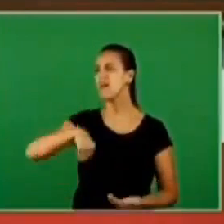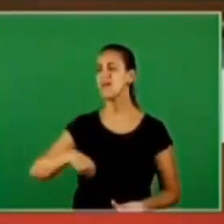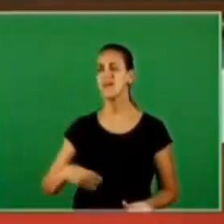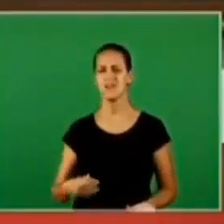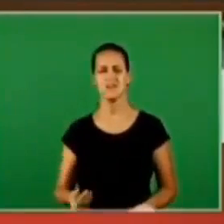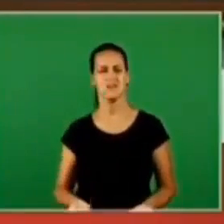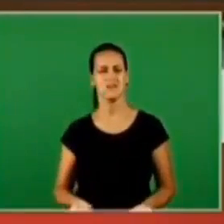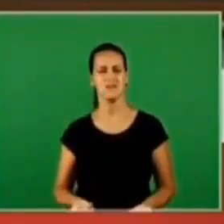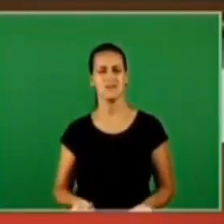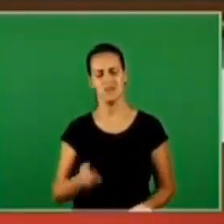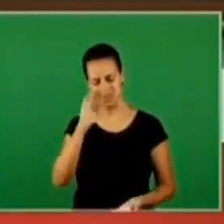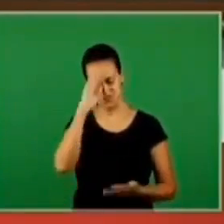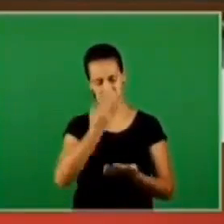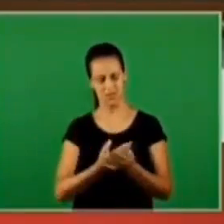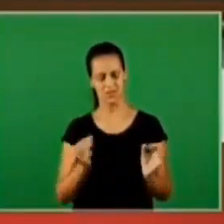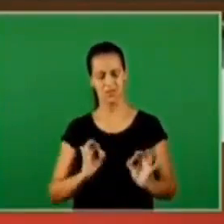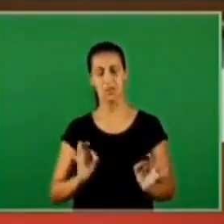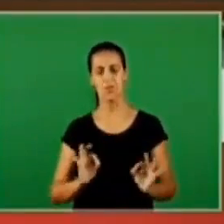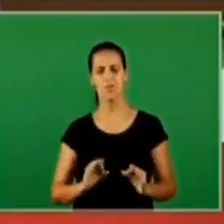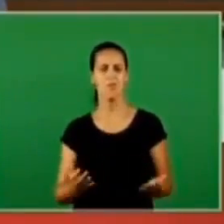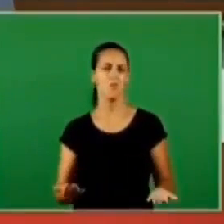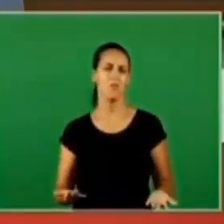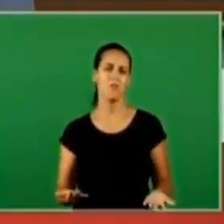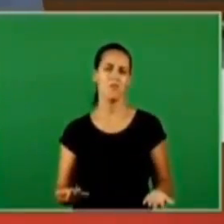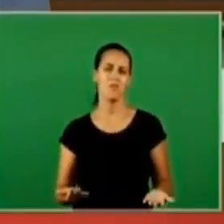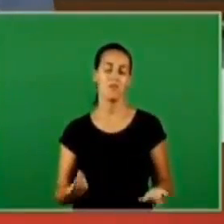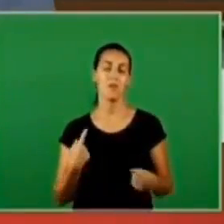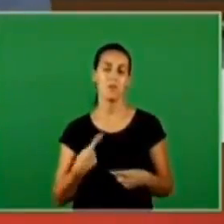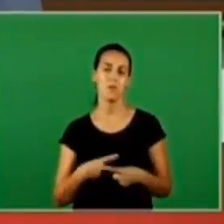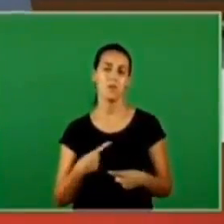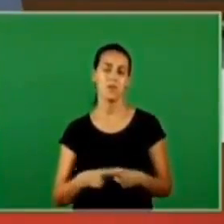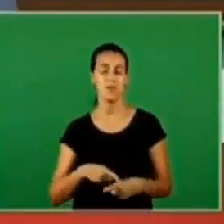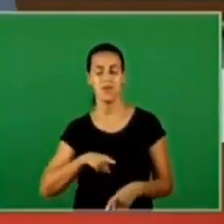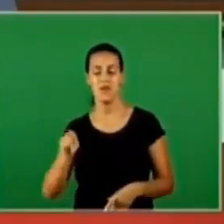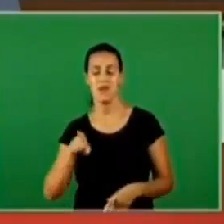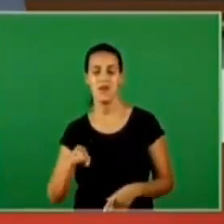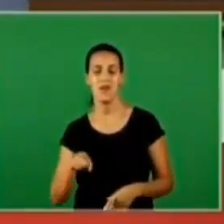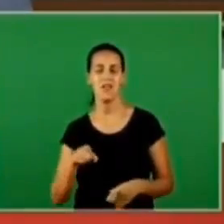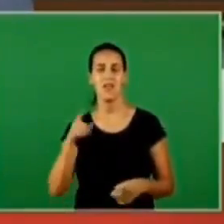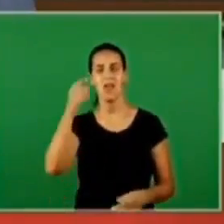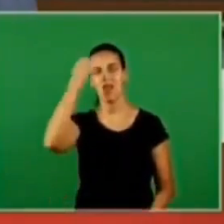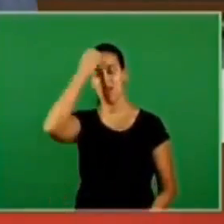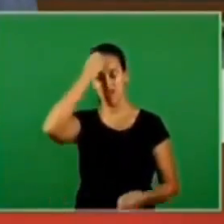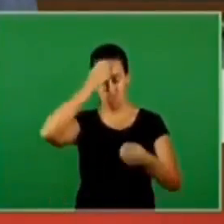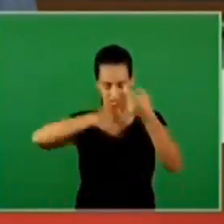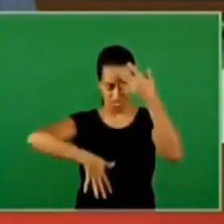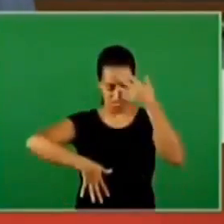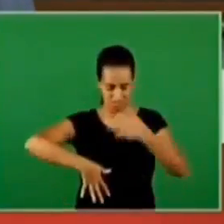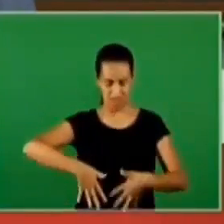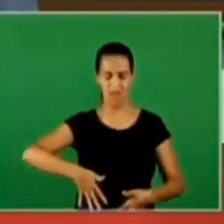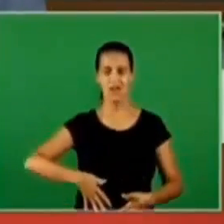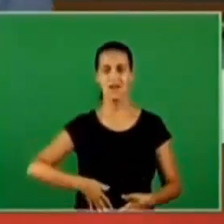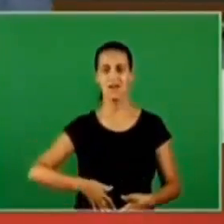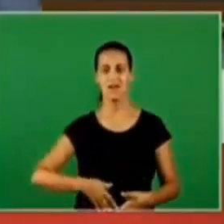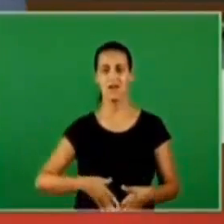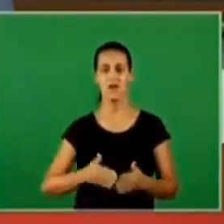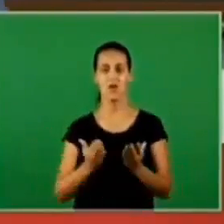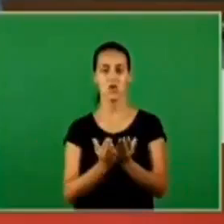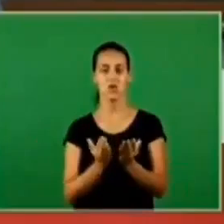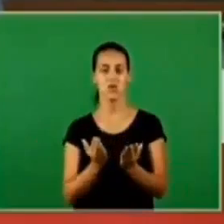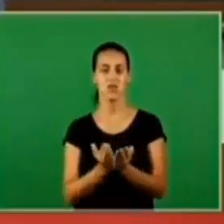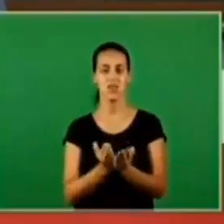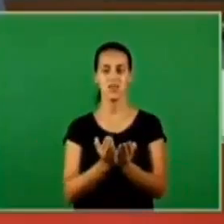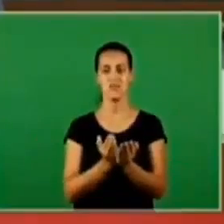then afterwards they don't want to go back to church. Because they're disappointed with the Christianity that